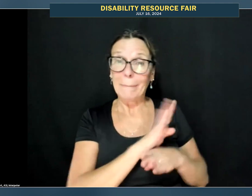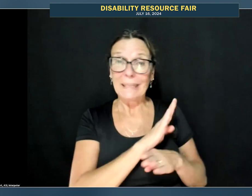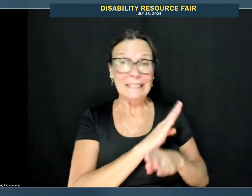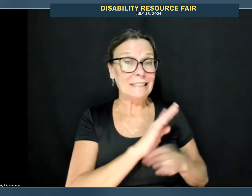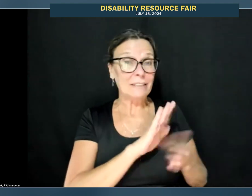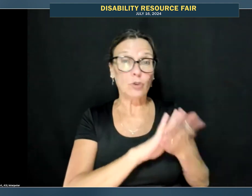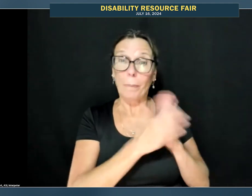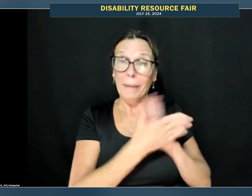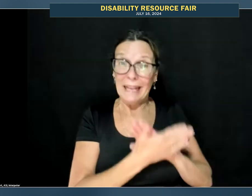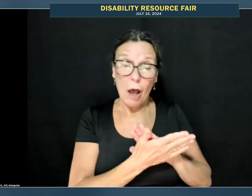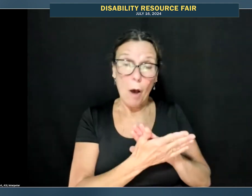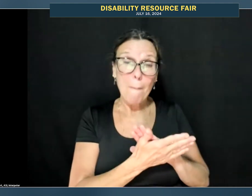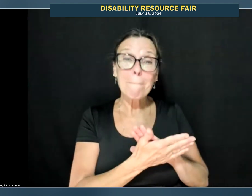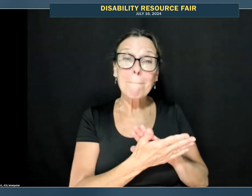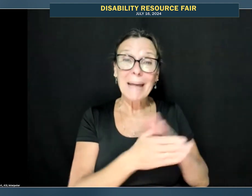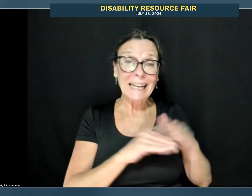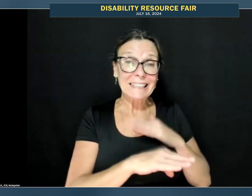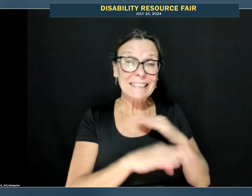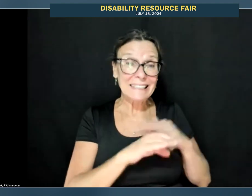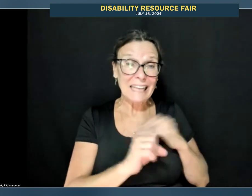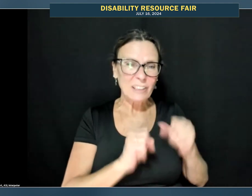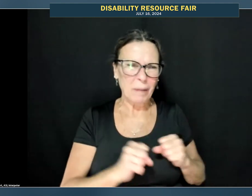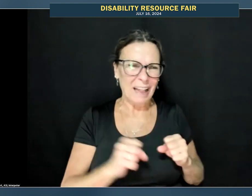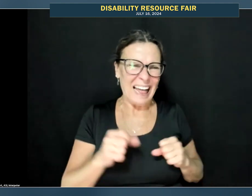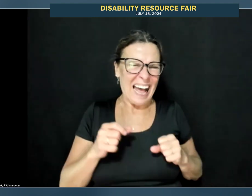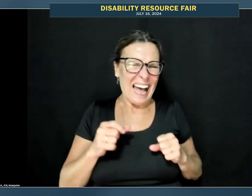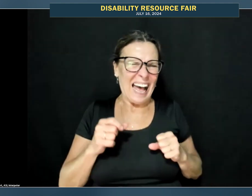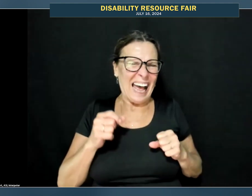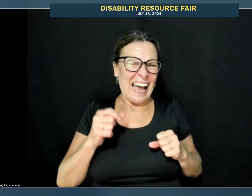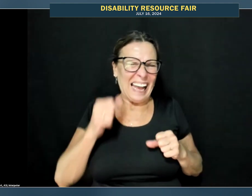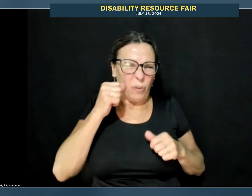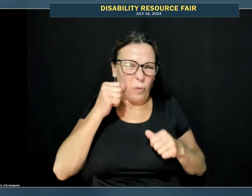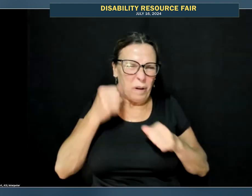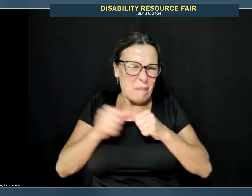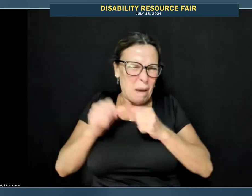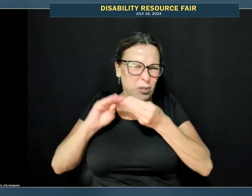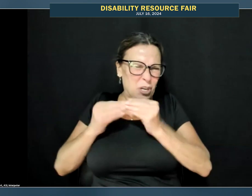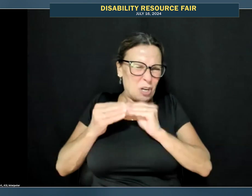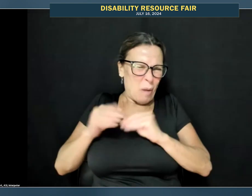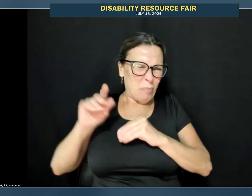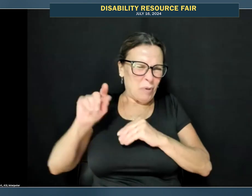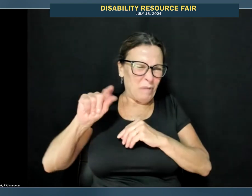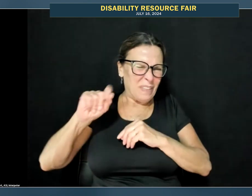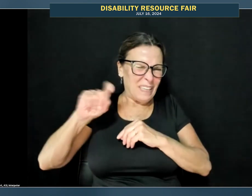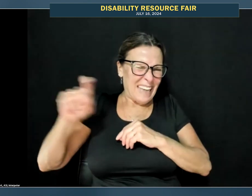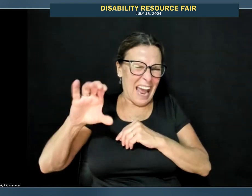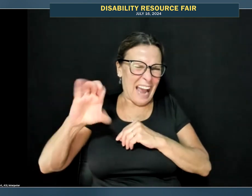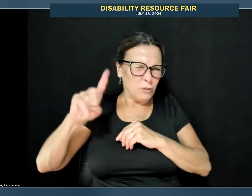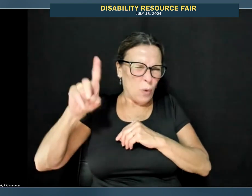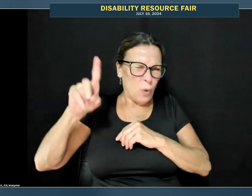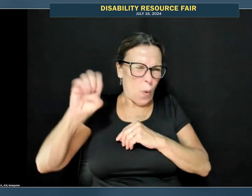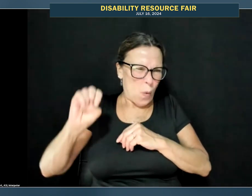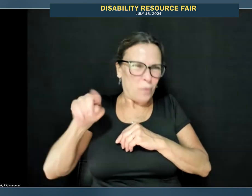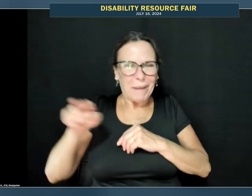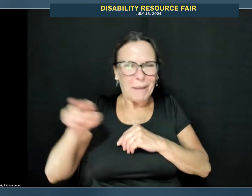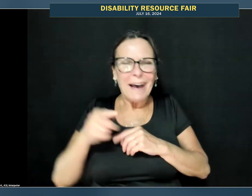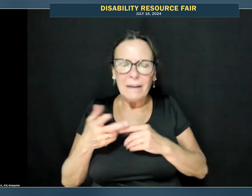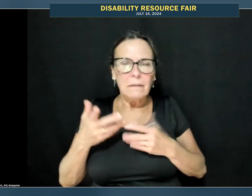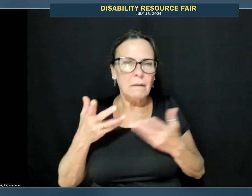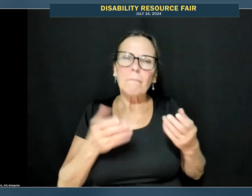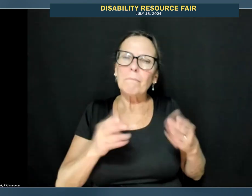can't cite the provision of the tax code off the top of my head, but I know they're out there. So businesses, you know,